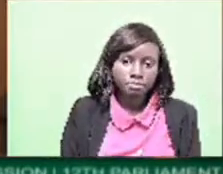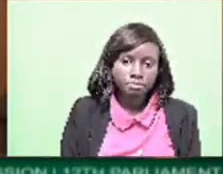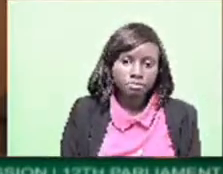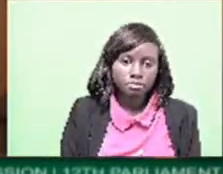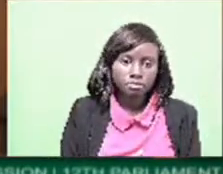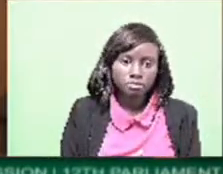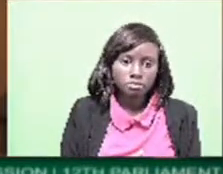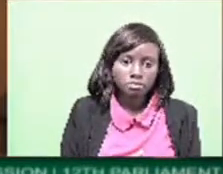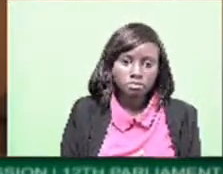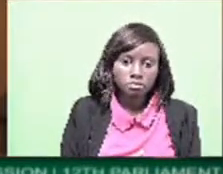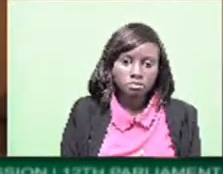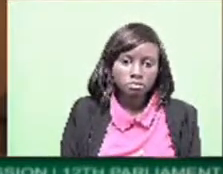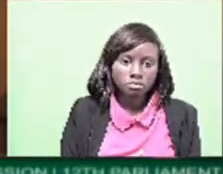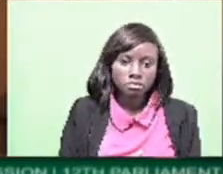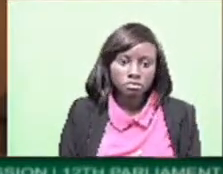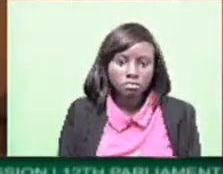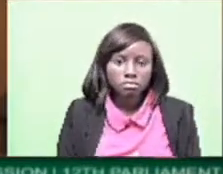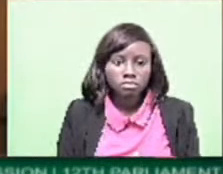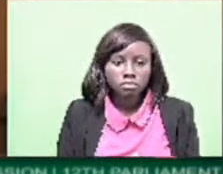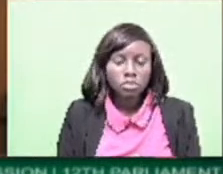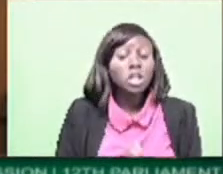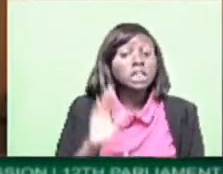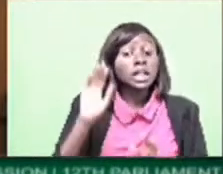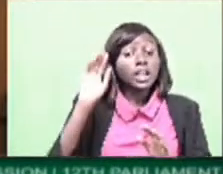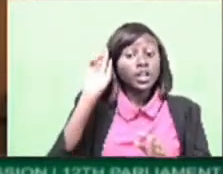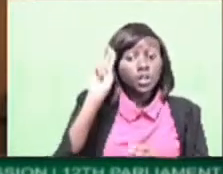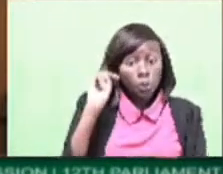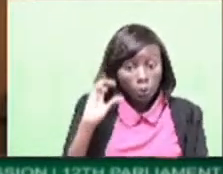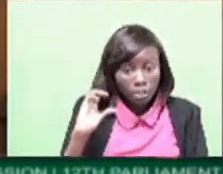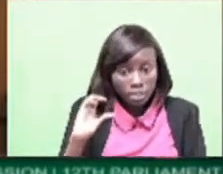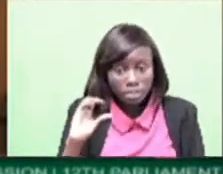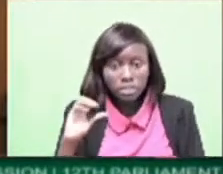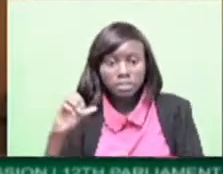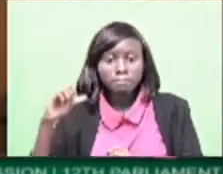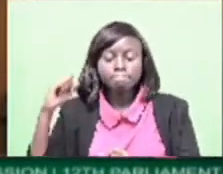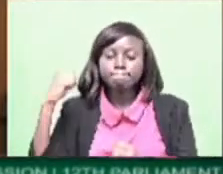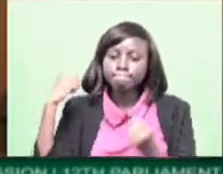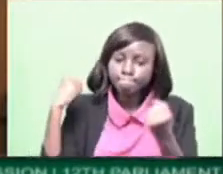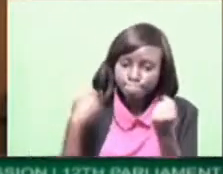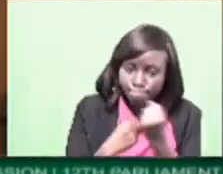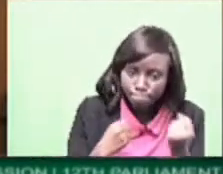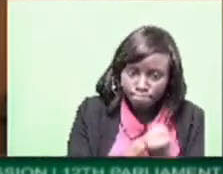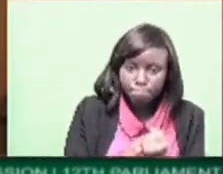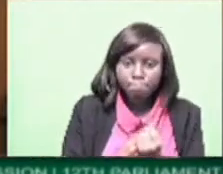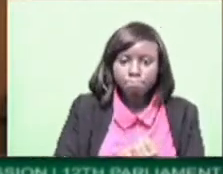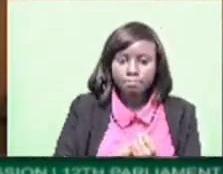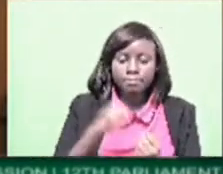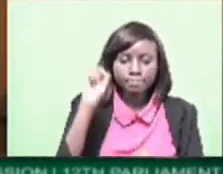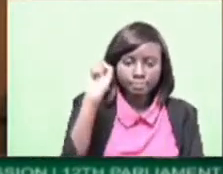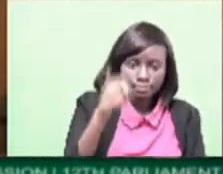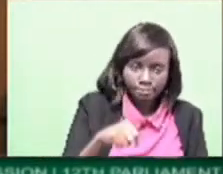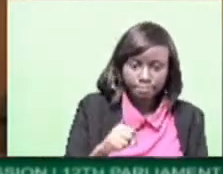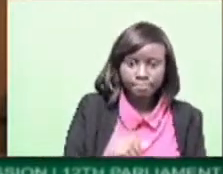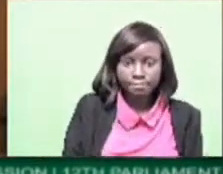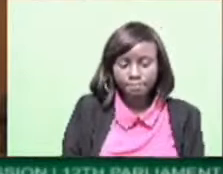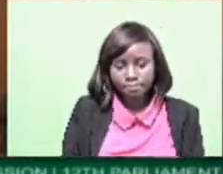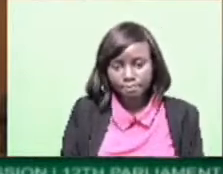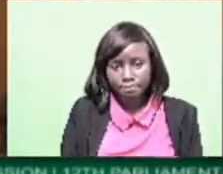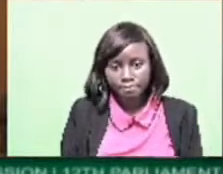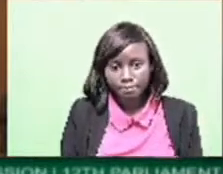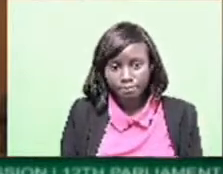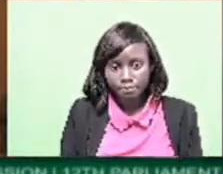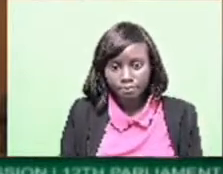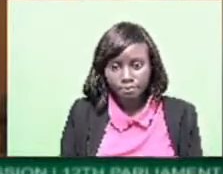there is widespread support for very important pieces of legislation, especially this one, in terms of